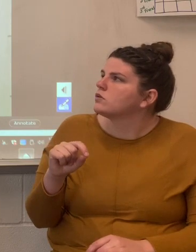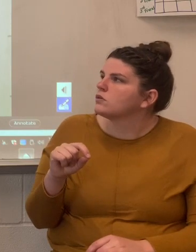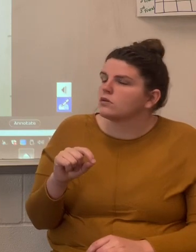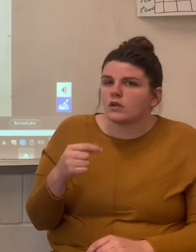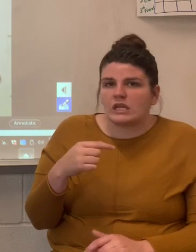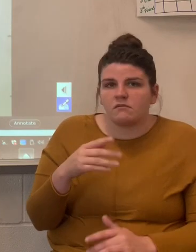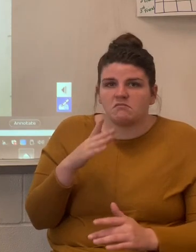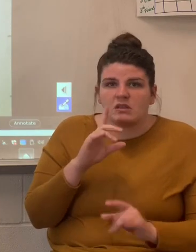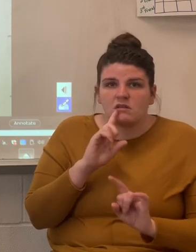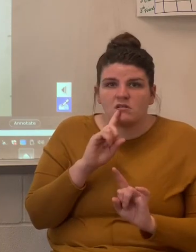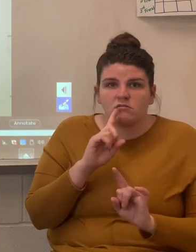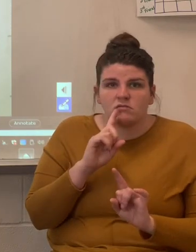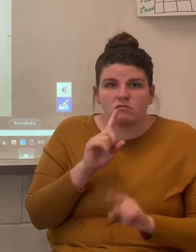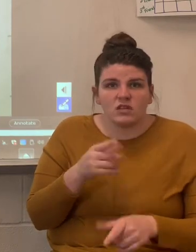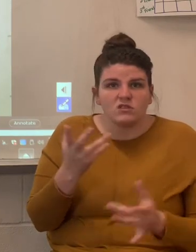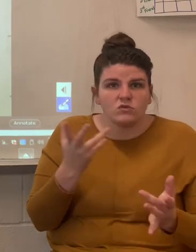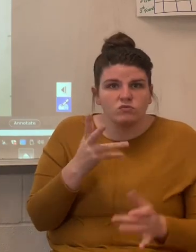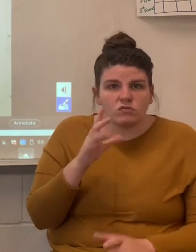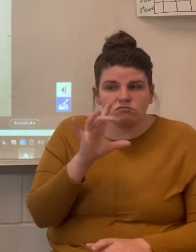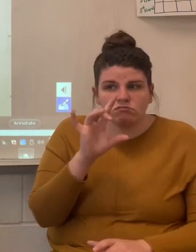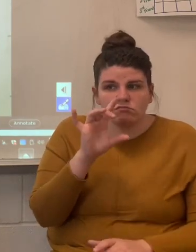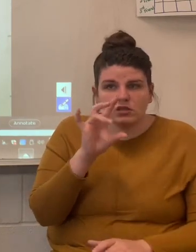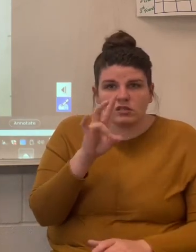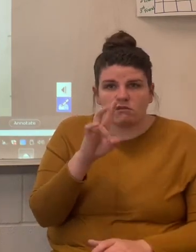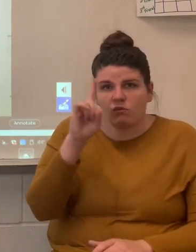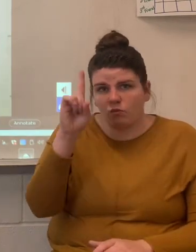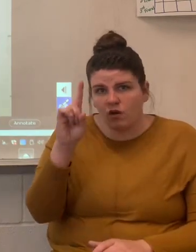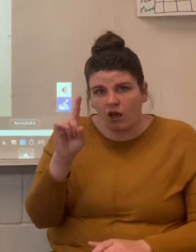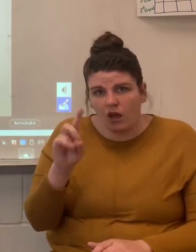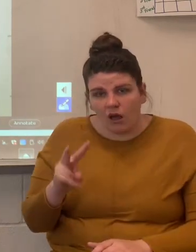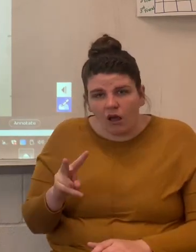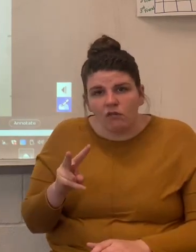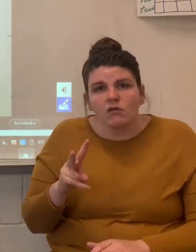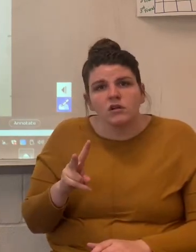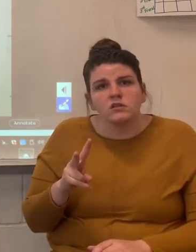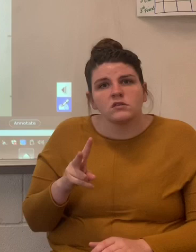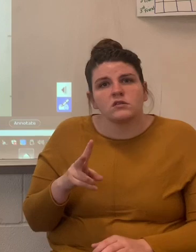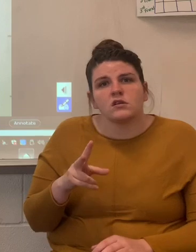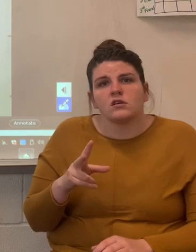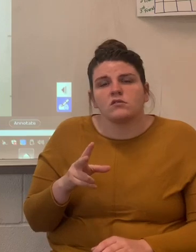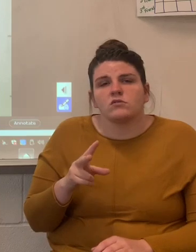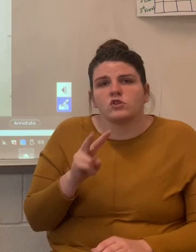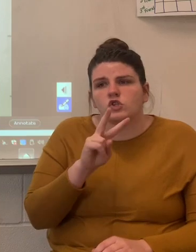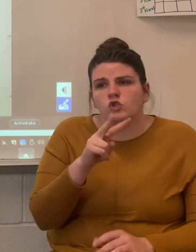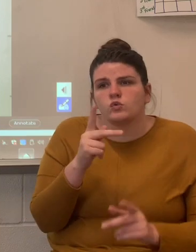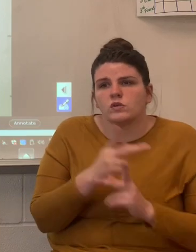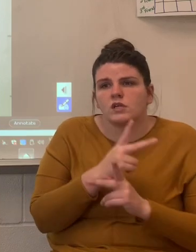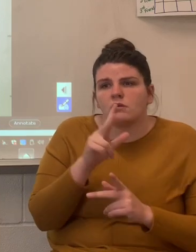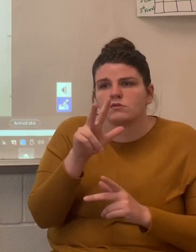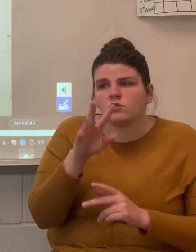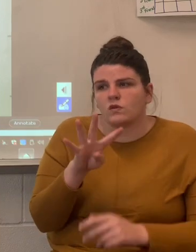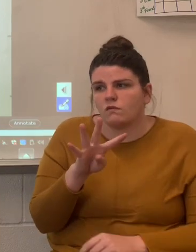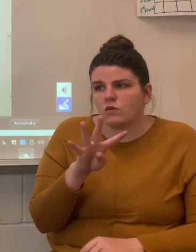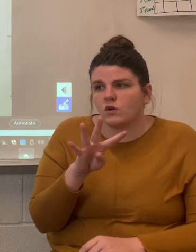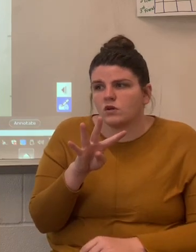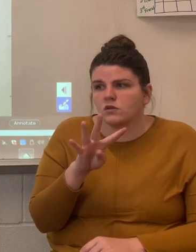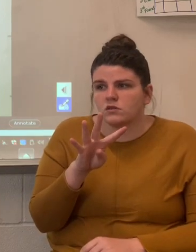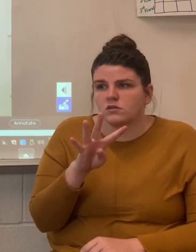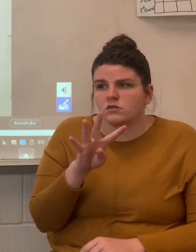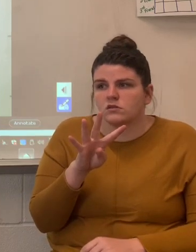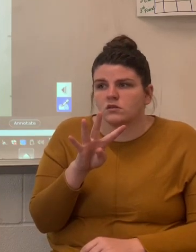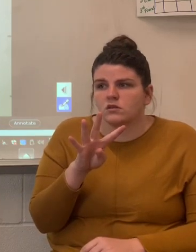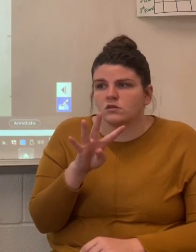1/2, okay? So let's say that I take my 2 times 3/4, that's my 2 more water